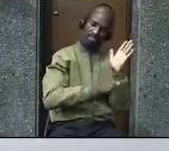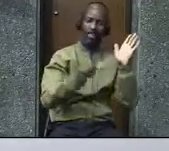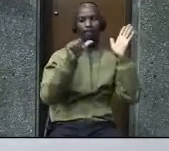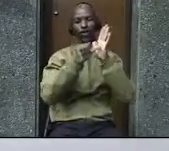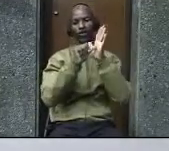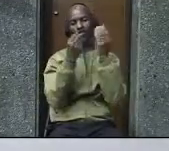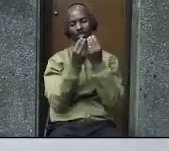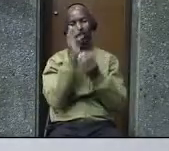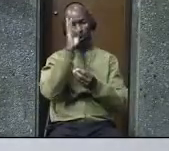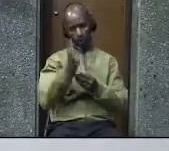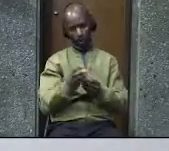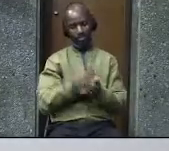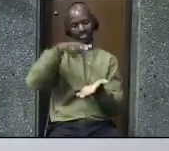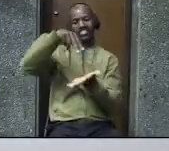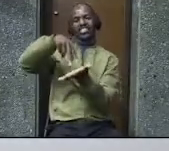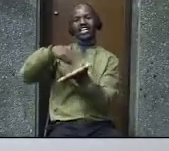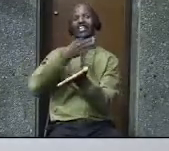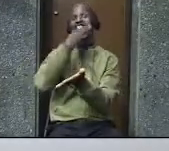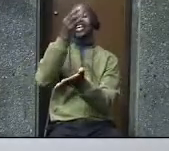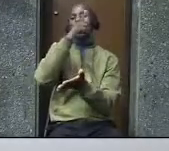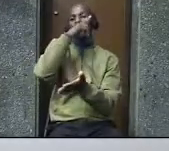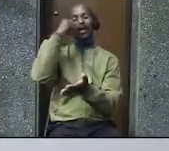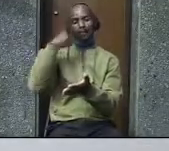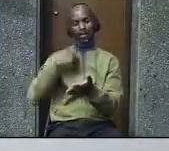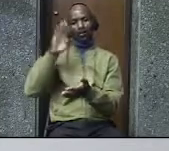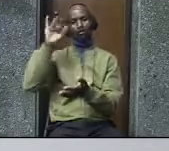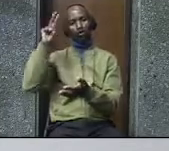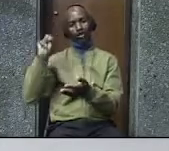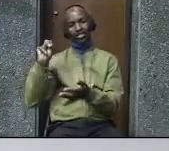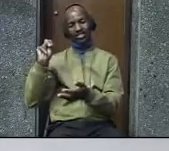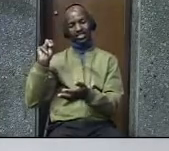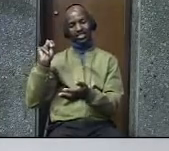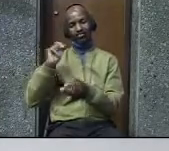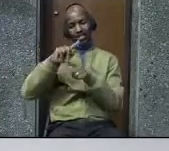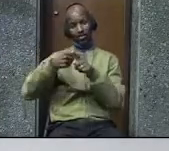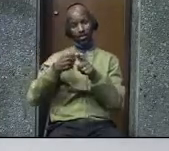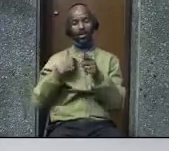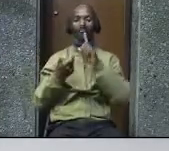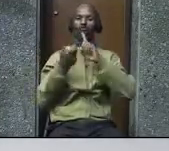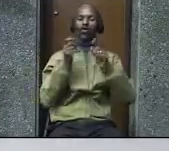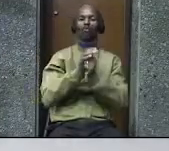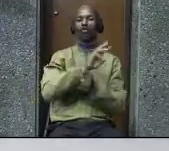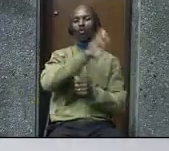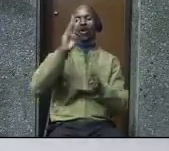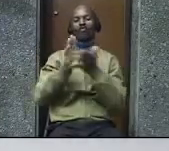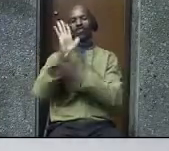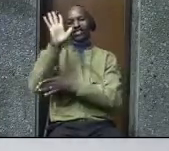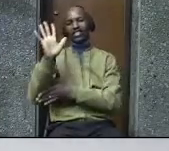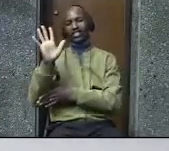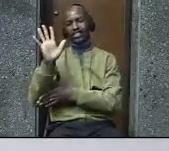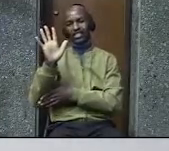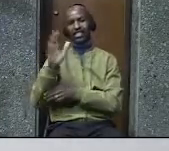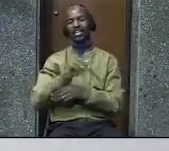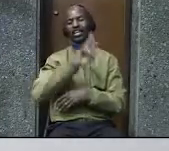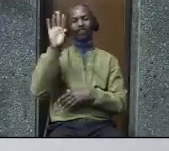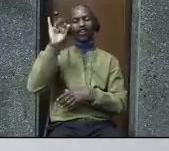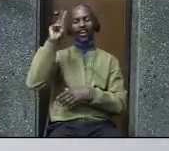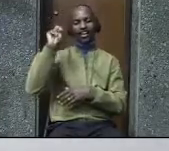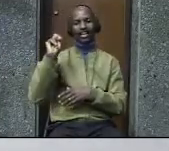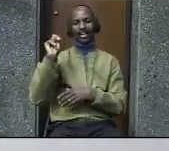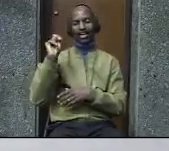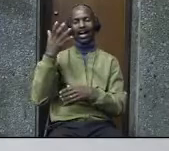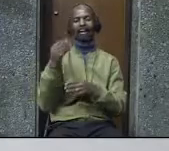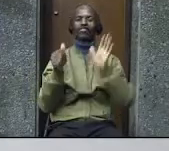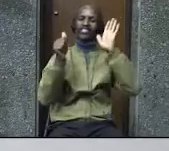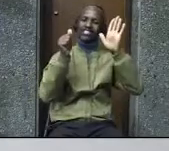down, you are able to stand up and say, my name is Bones Modise. I am from Ward 15 in Ferenageng. I only